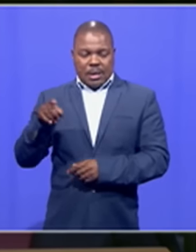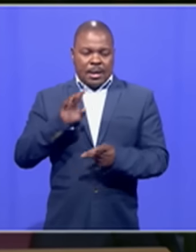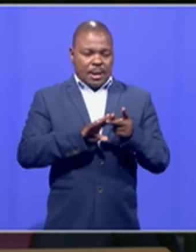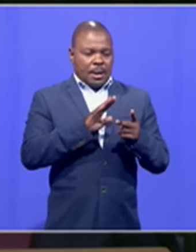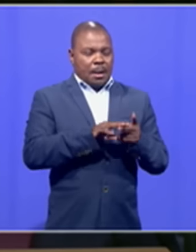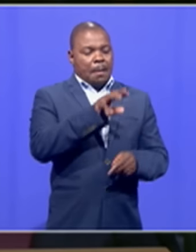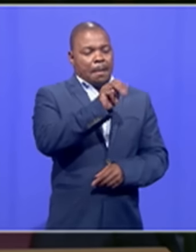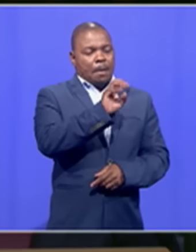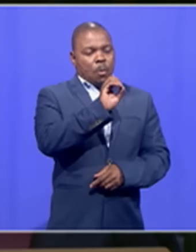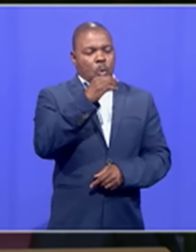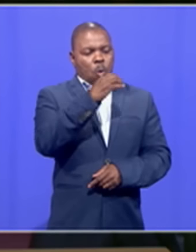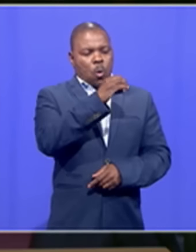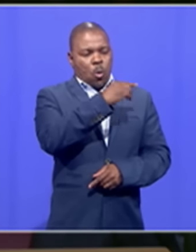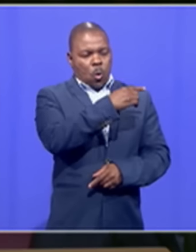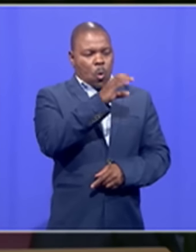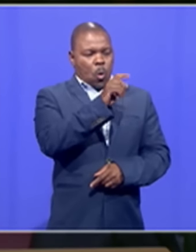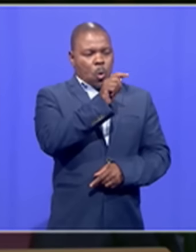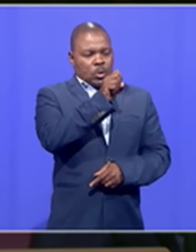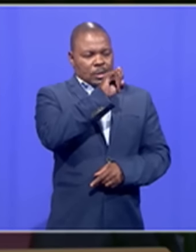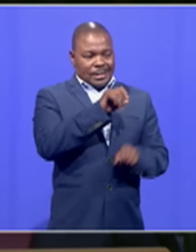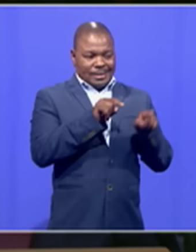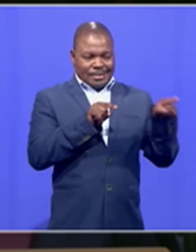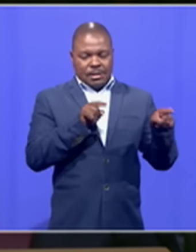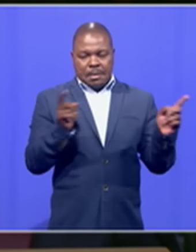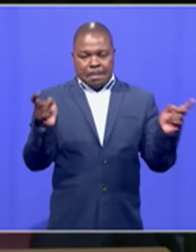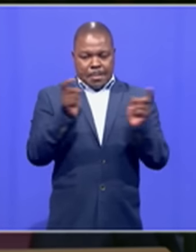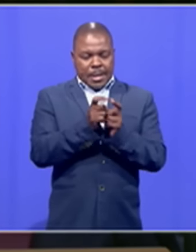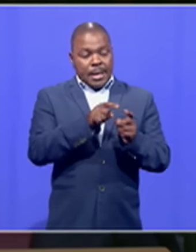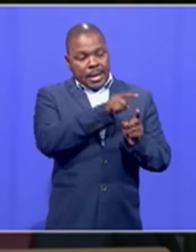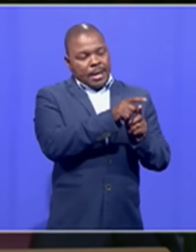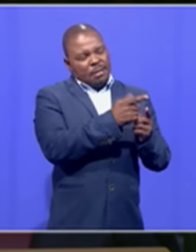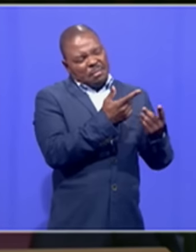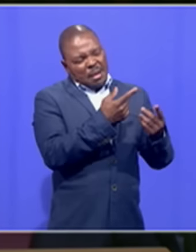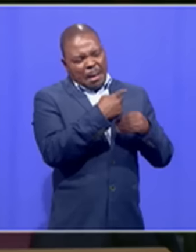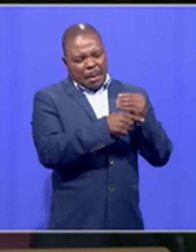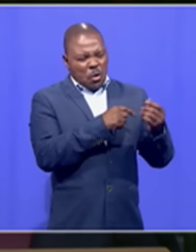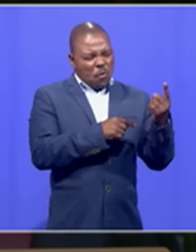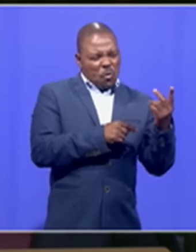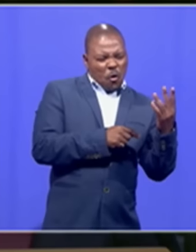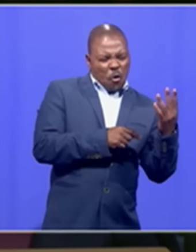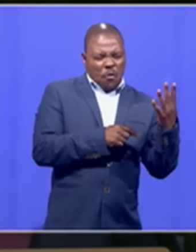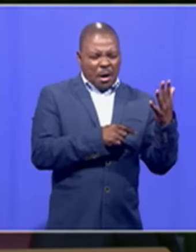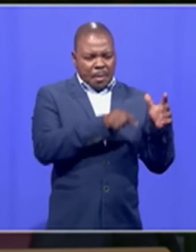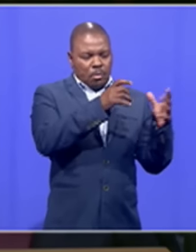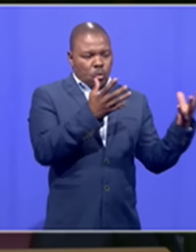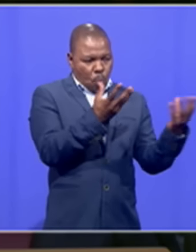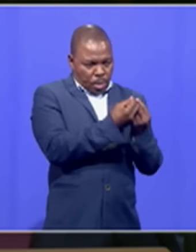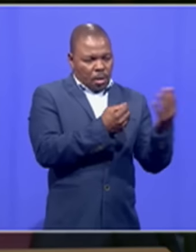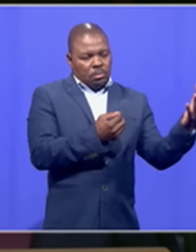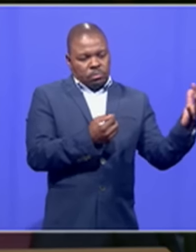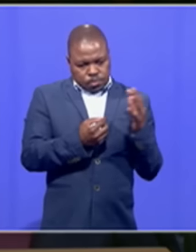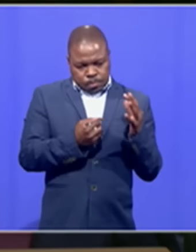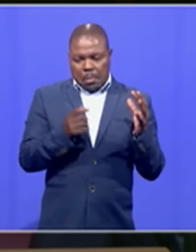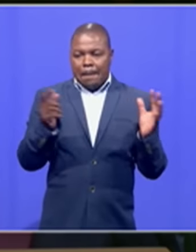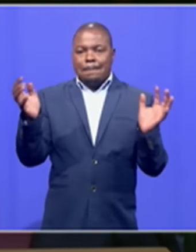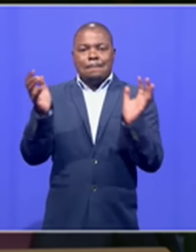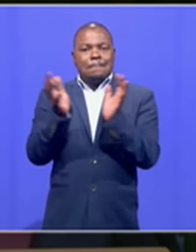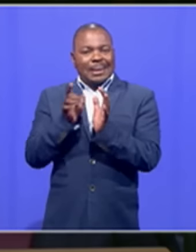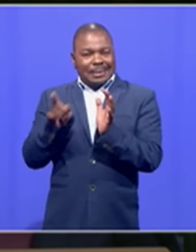in turn arrived with several other people, 4 or 5 of them. Then I also